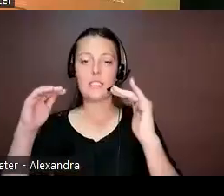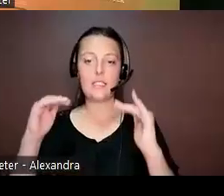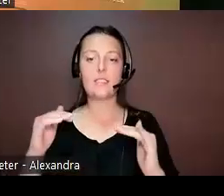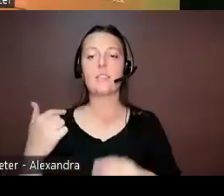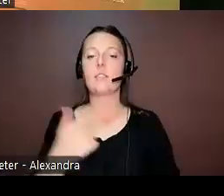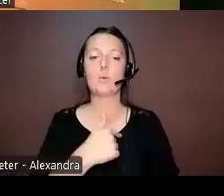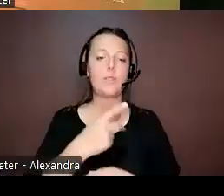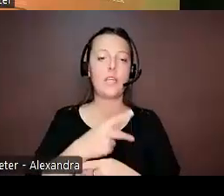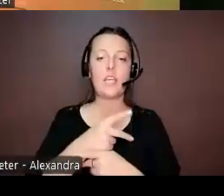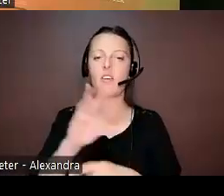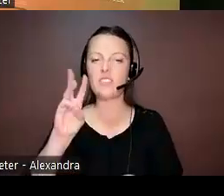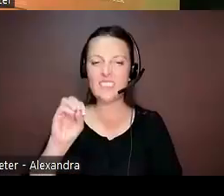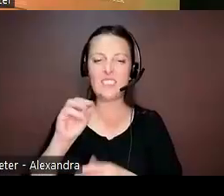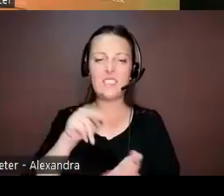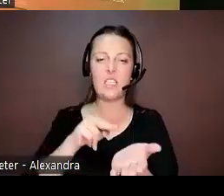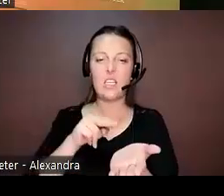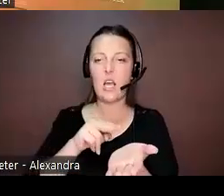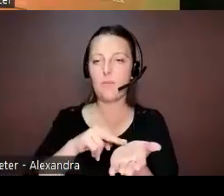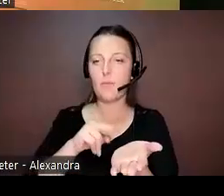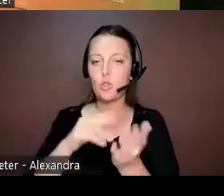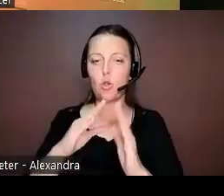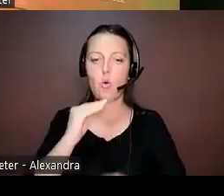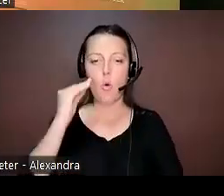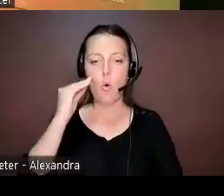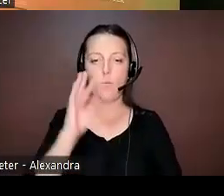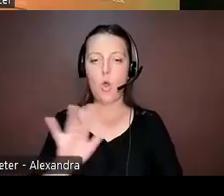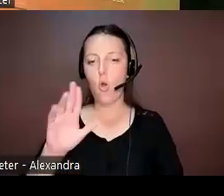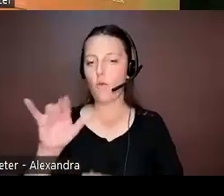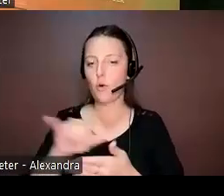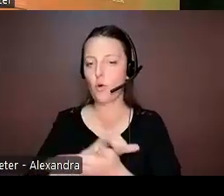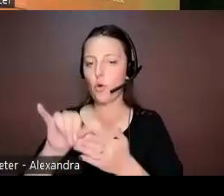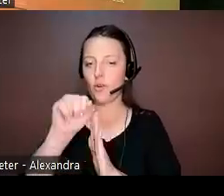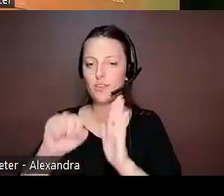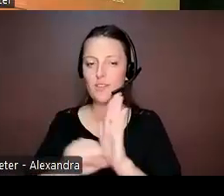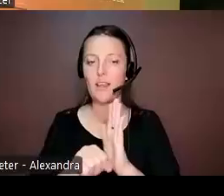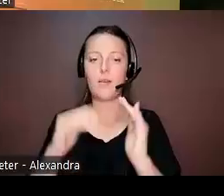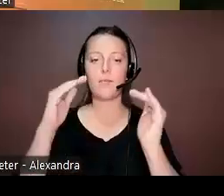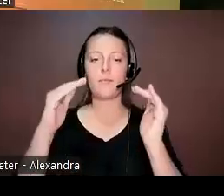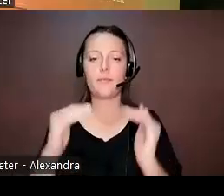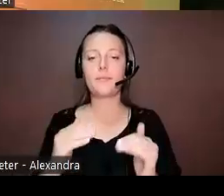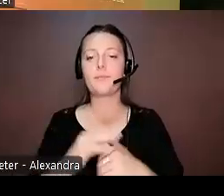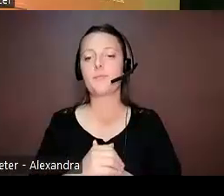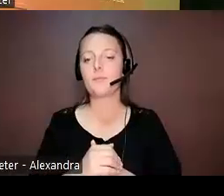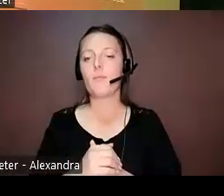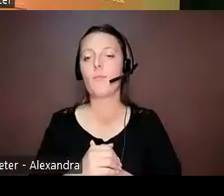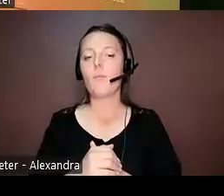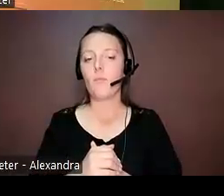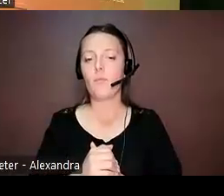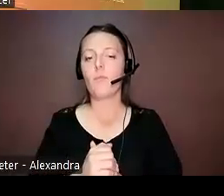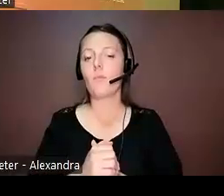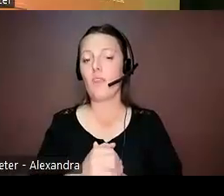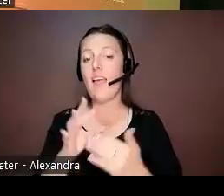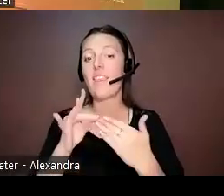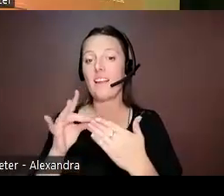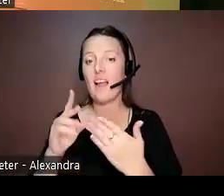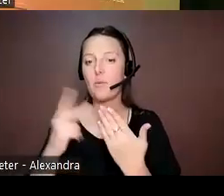and others through the geriatric telepsychiatry program. And the GUIDE program just started, value-based program to take care